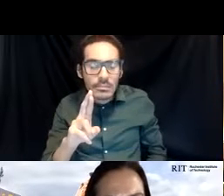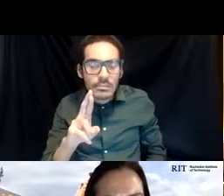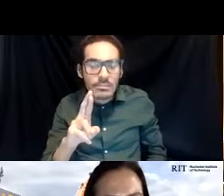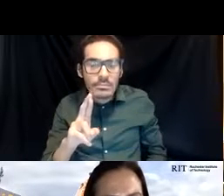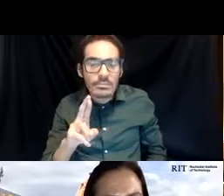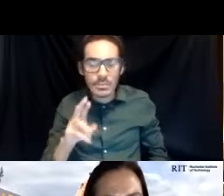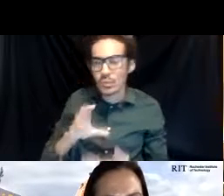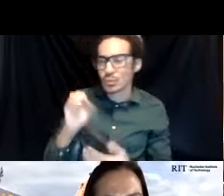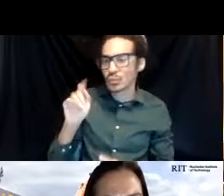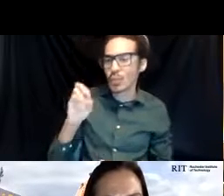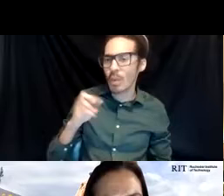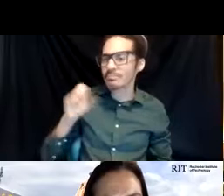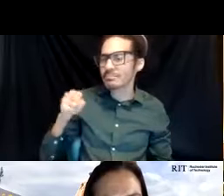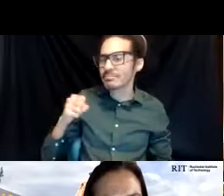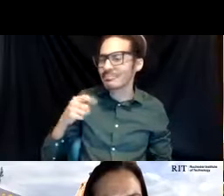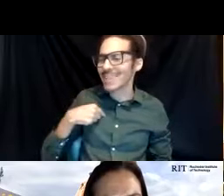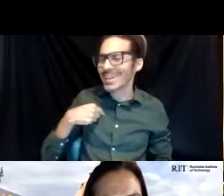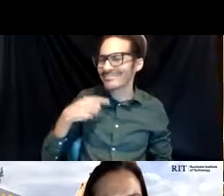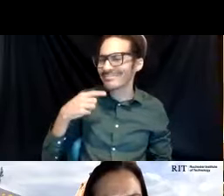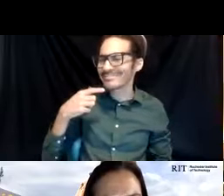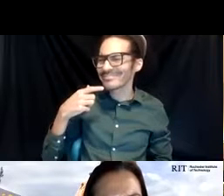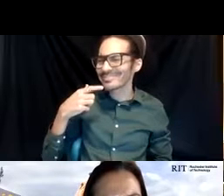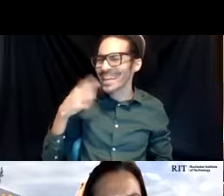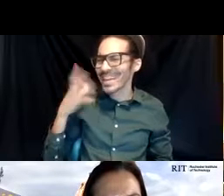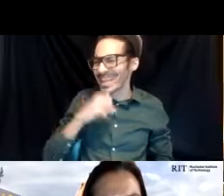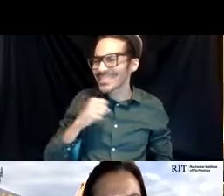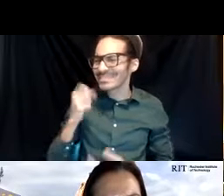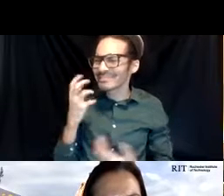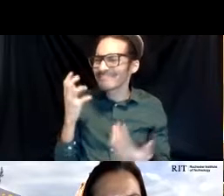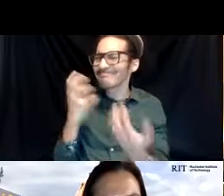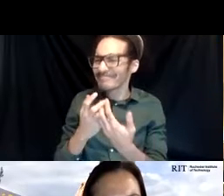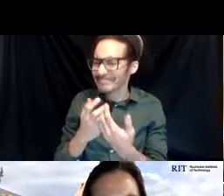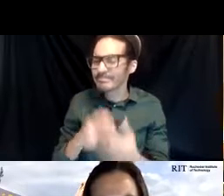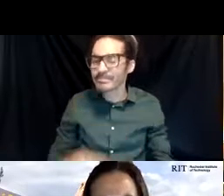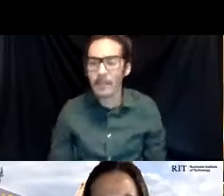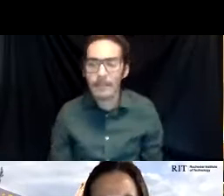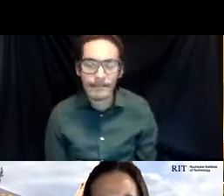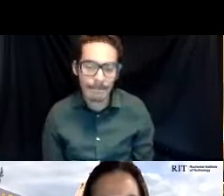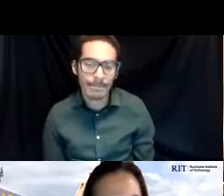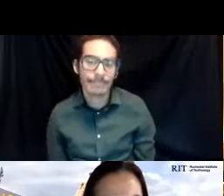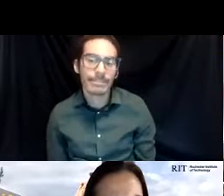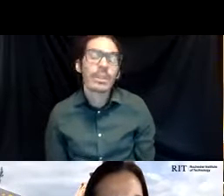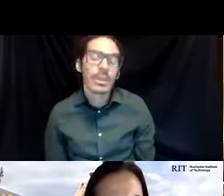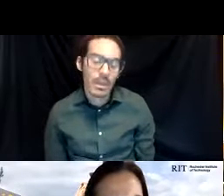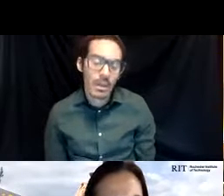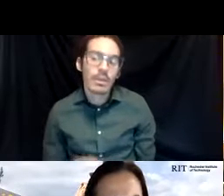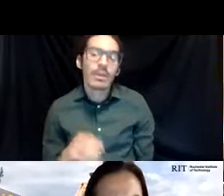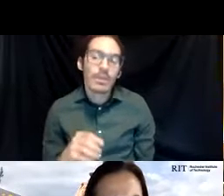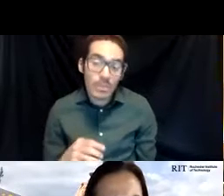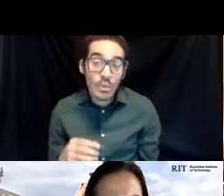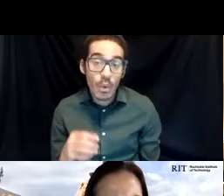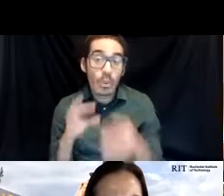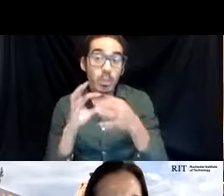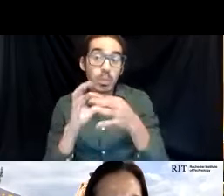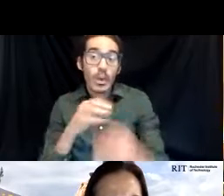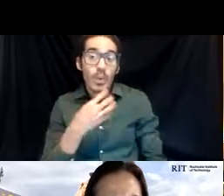guess, yeah, kind Yeah, of all not right, really yeah. feeling defined by the differences. Yeah, okay. So in terms of Croatians, they are,